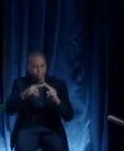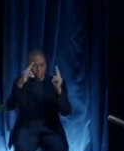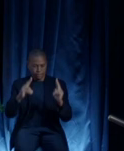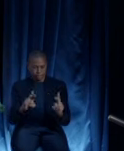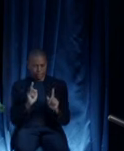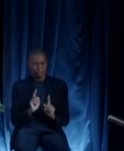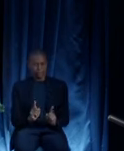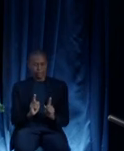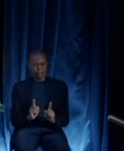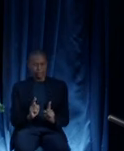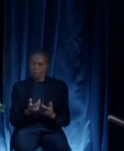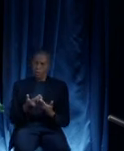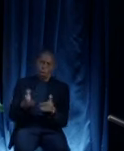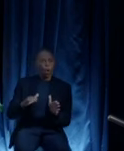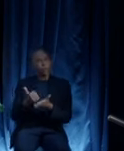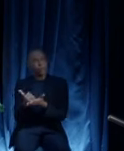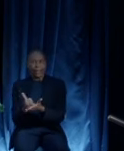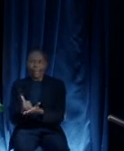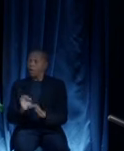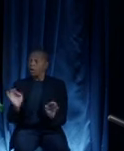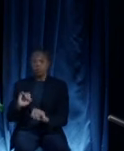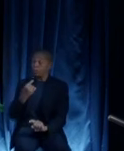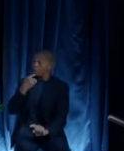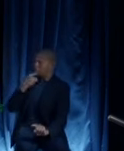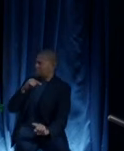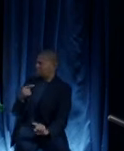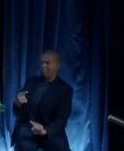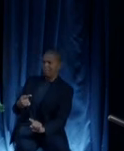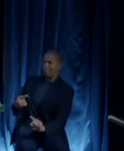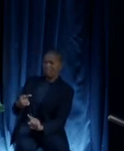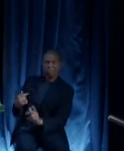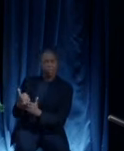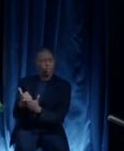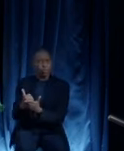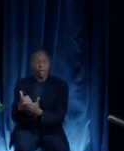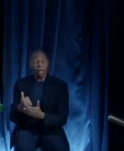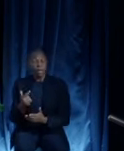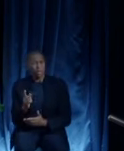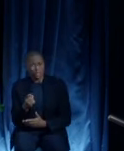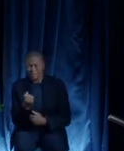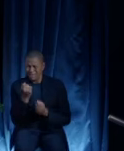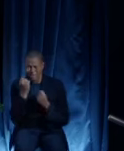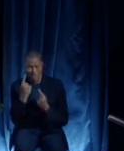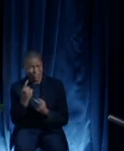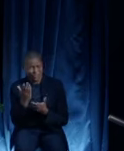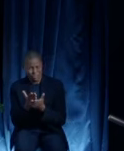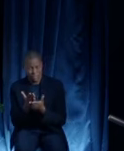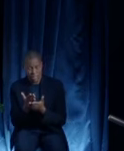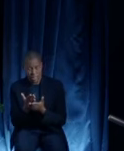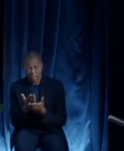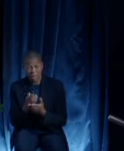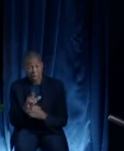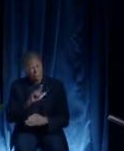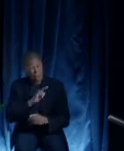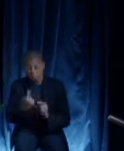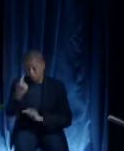which is not. No. I mean, for a start, you know, the concept, there was no real concept of homosexuality,